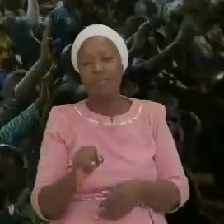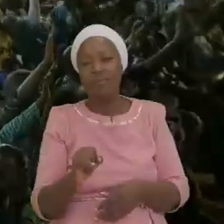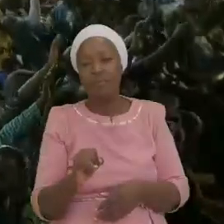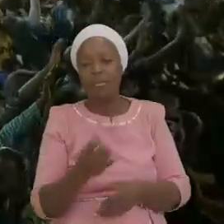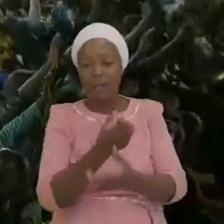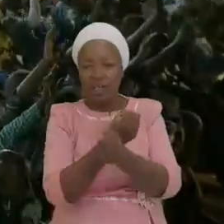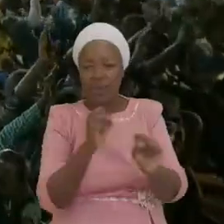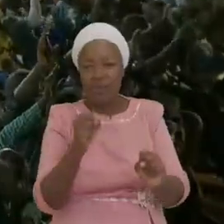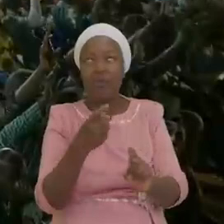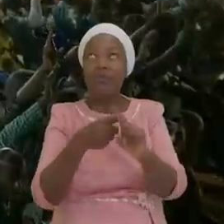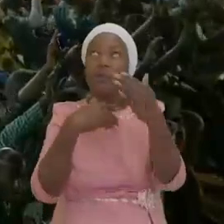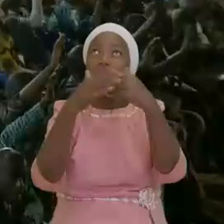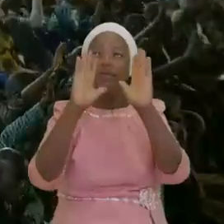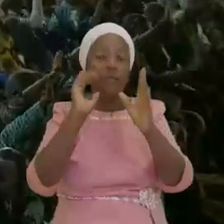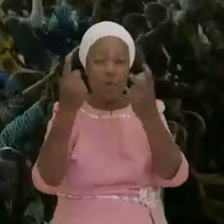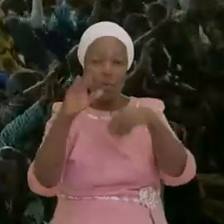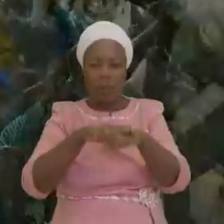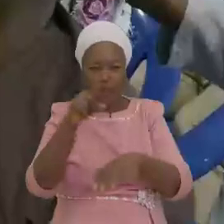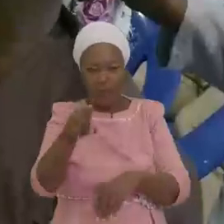Salvation from heaven will come upon you.